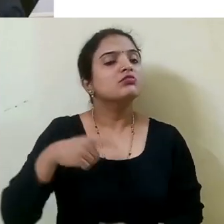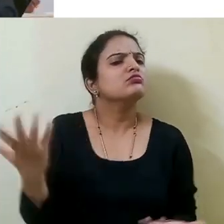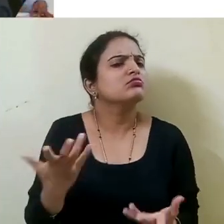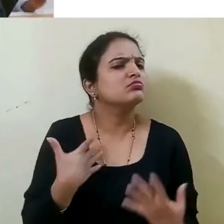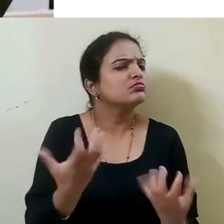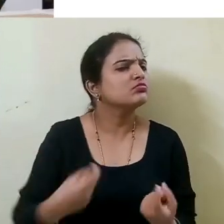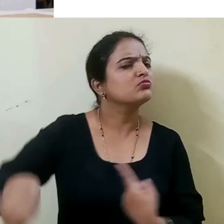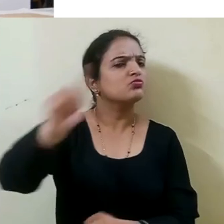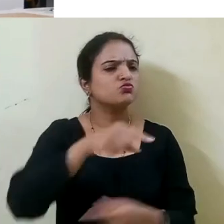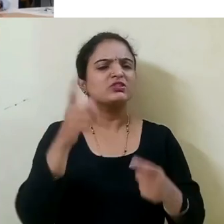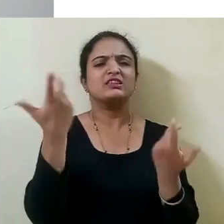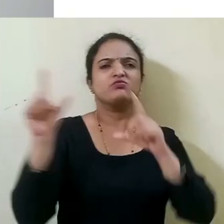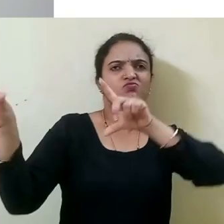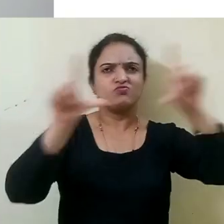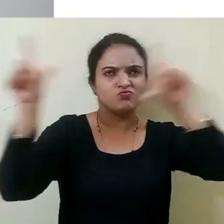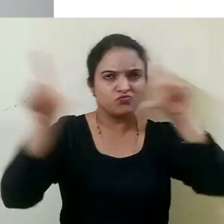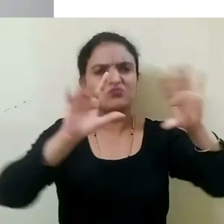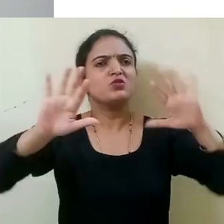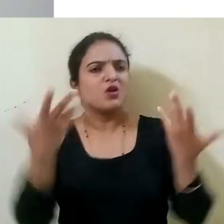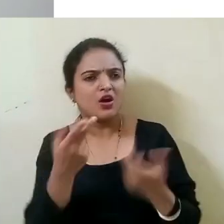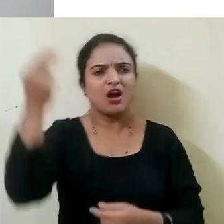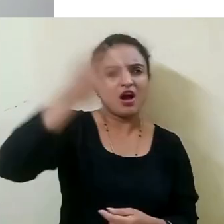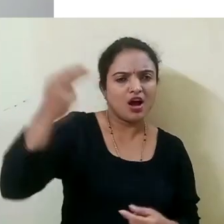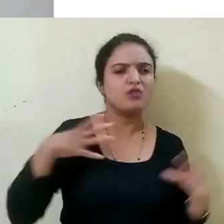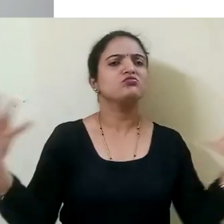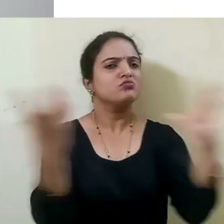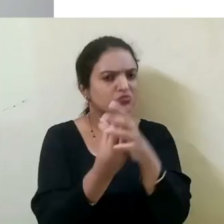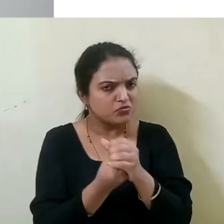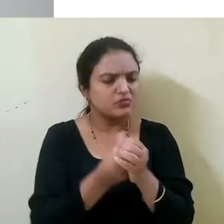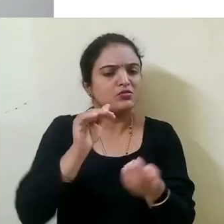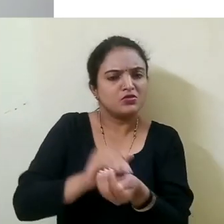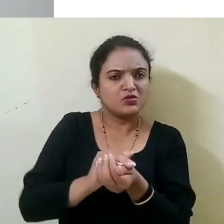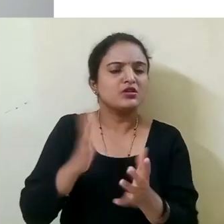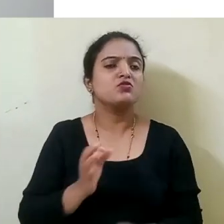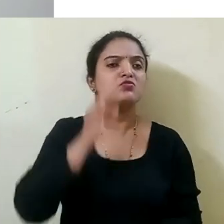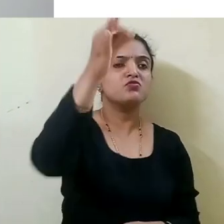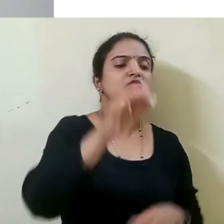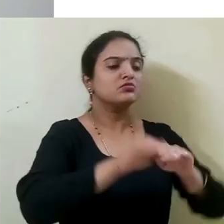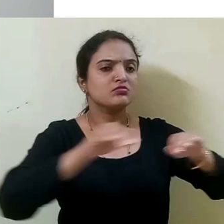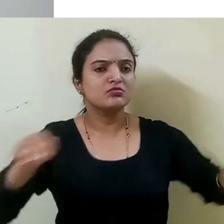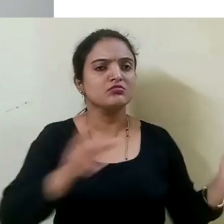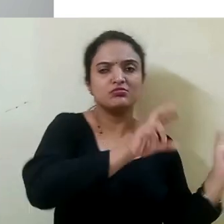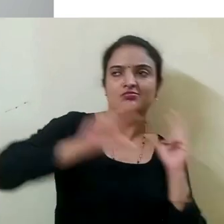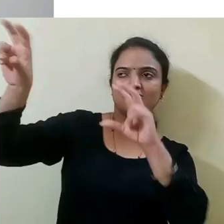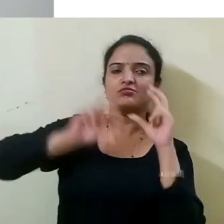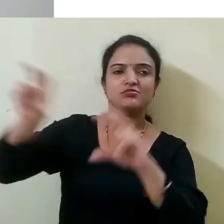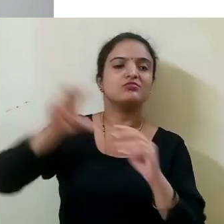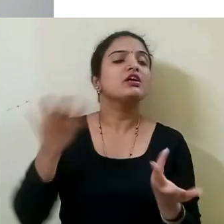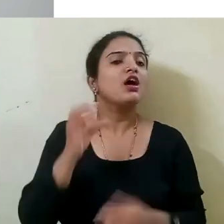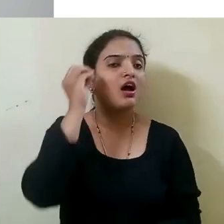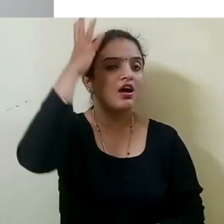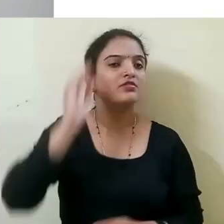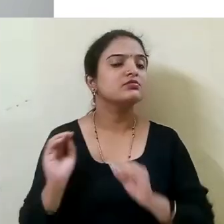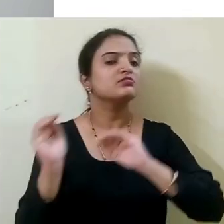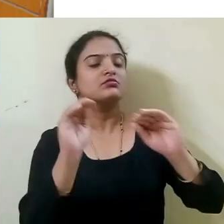just restoring our collection. The idea is for museums and institutions to come together and preserve artwork for